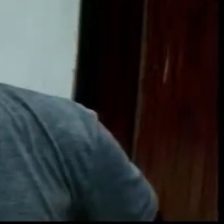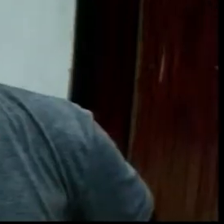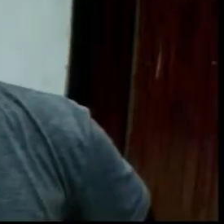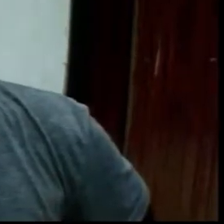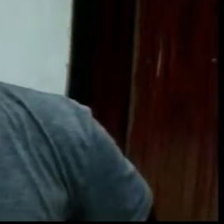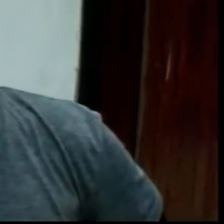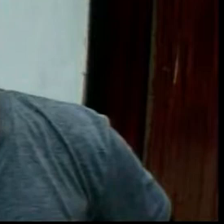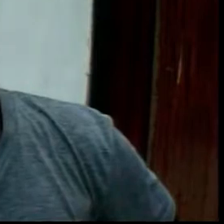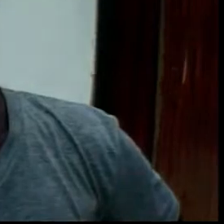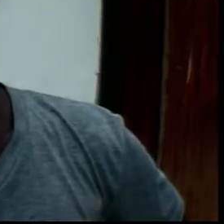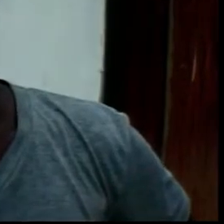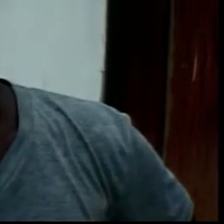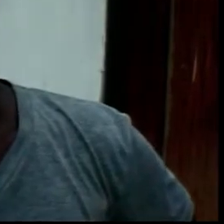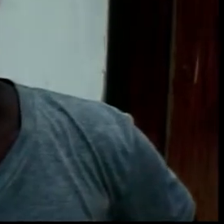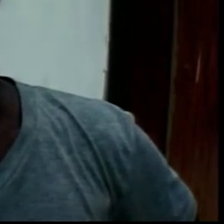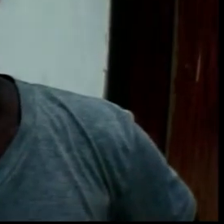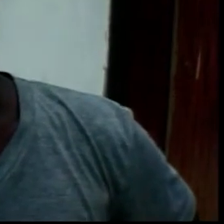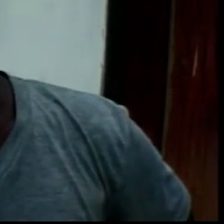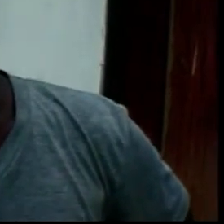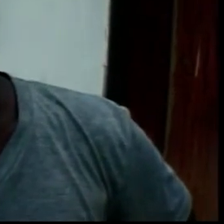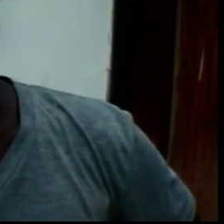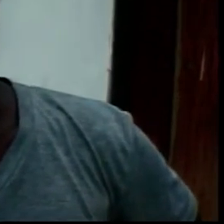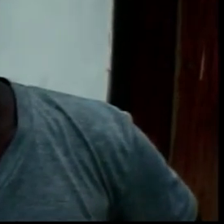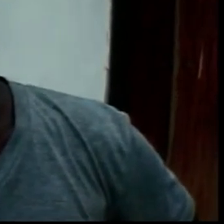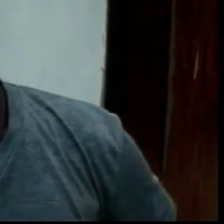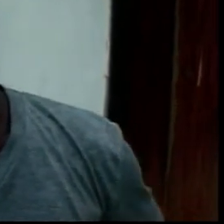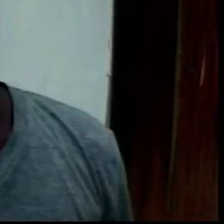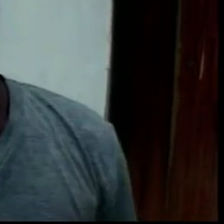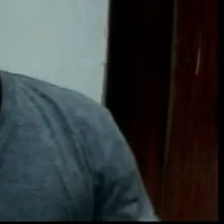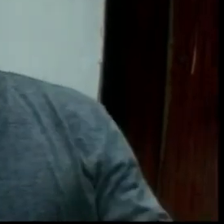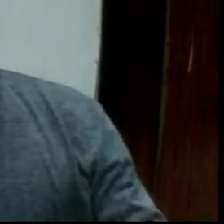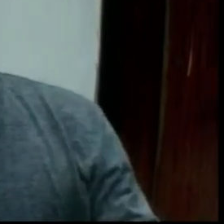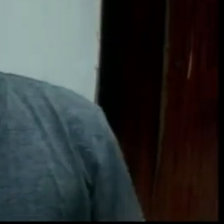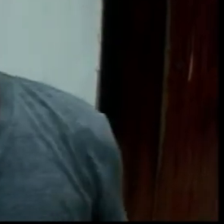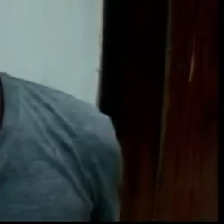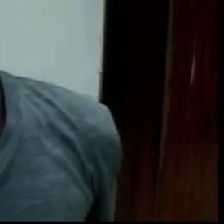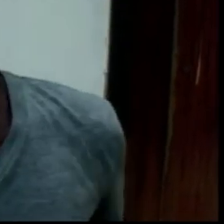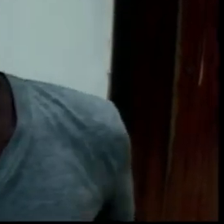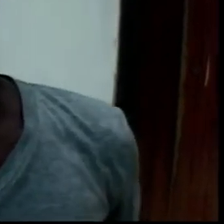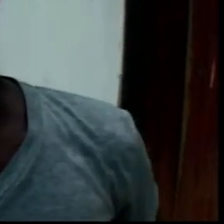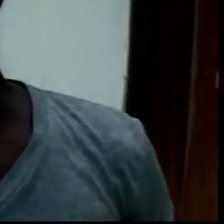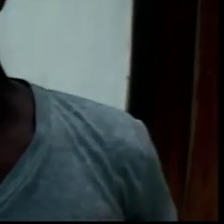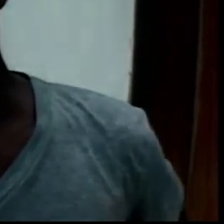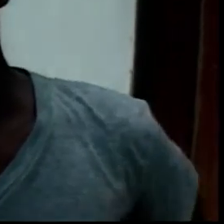loud noise. And when I came out, I saw the